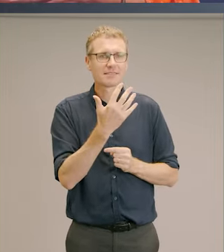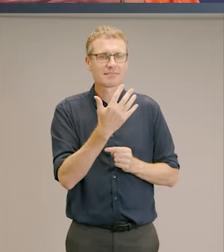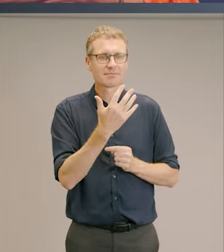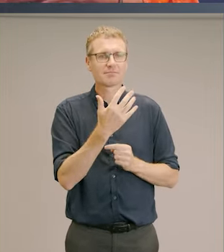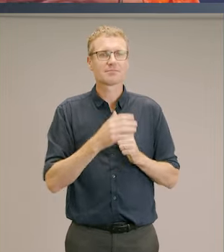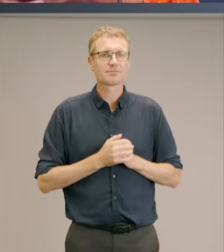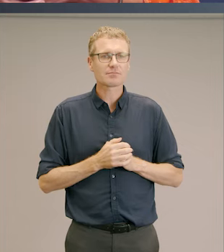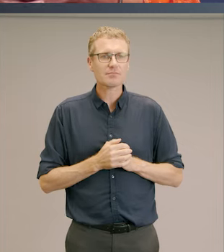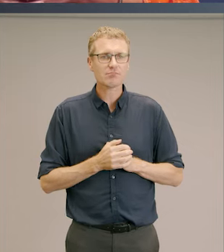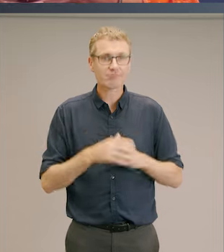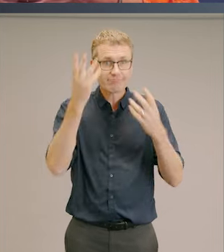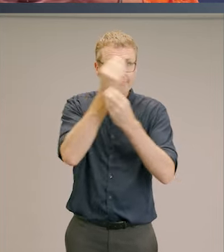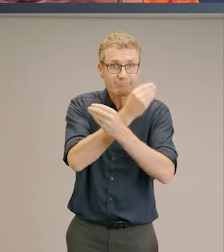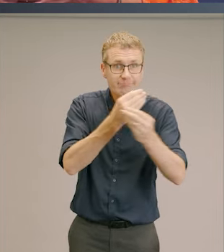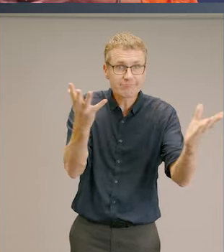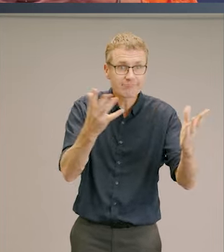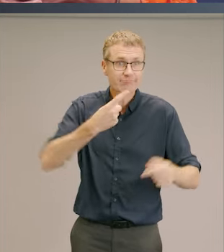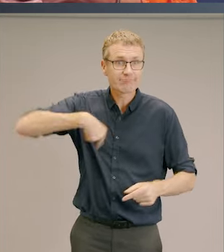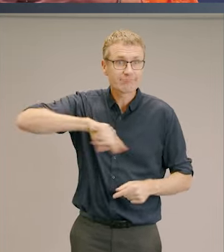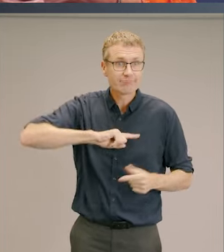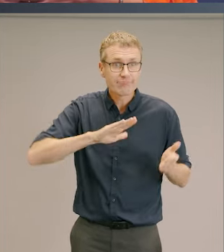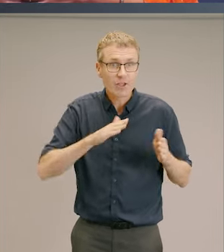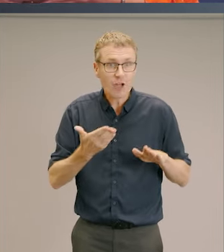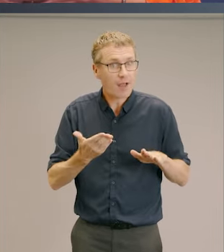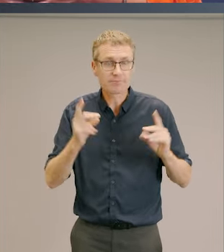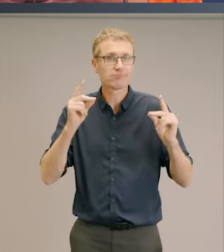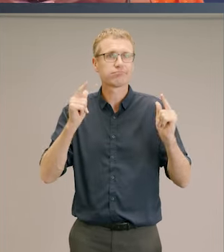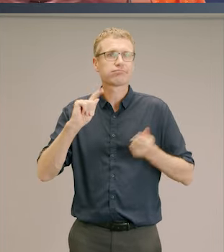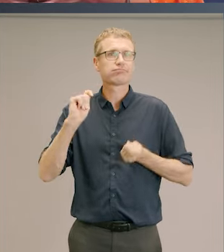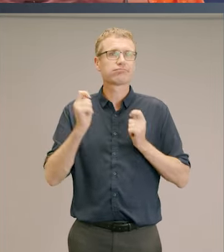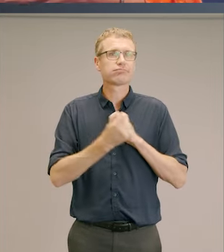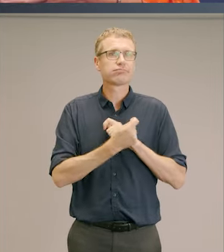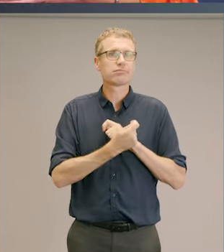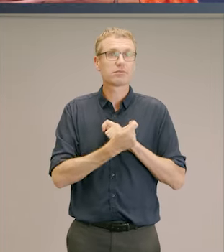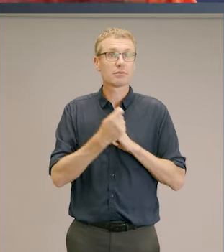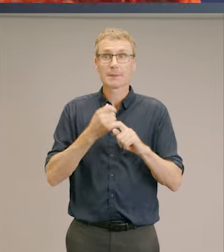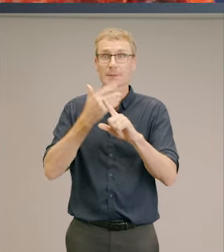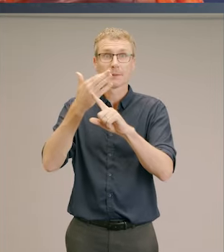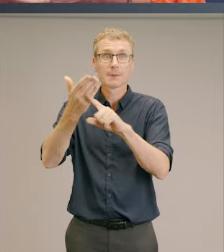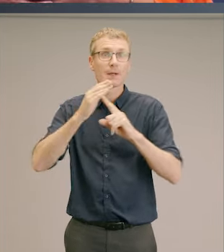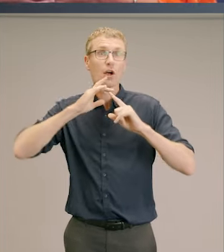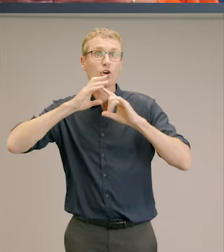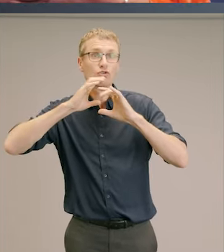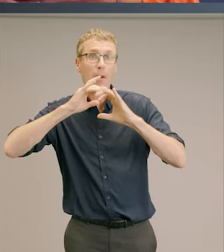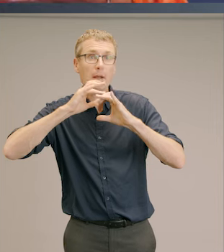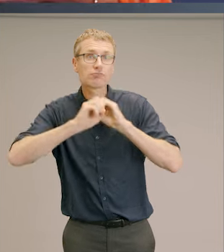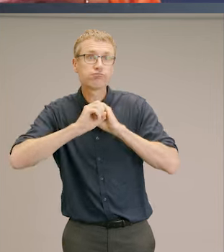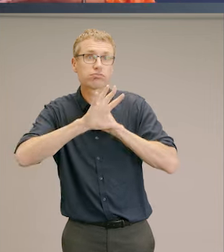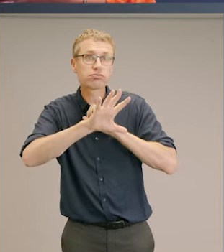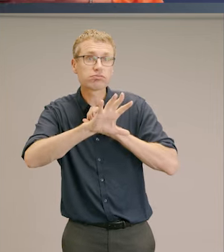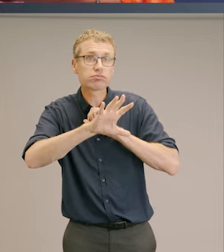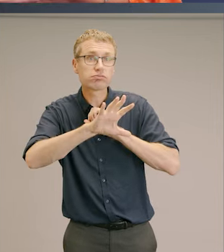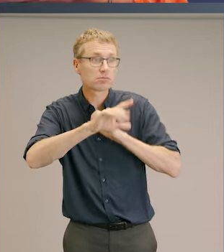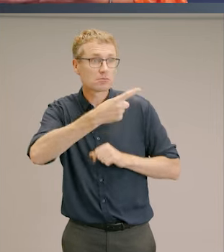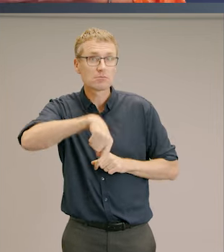secret. We will not all die, but we will all be transformed. It will happen in a moment, in the blink of an eye, when the last trumpet is